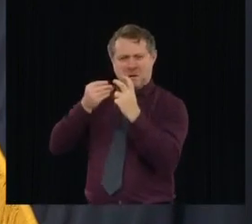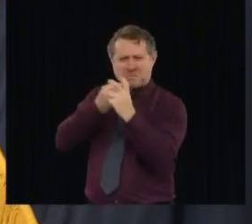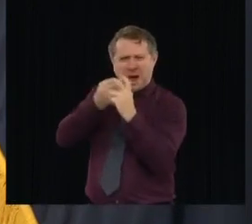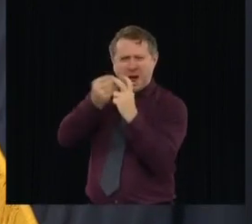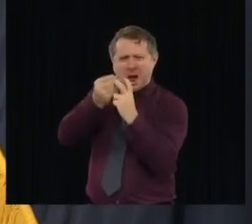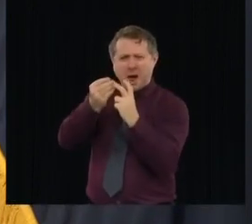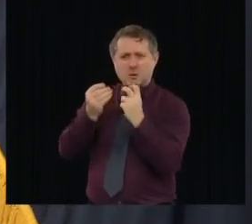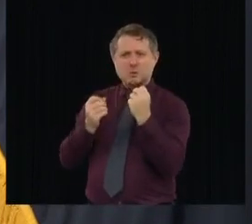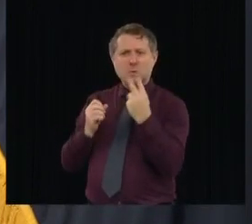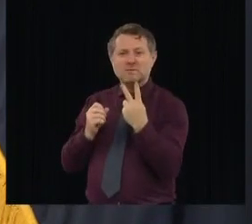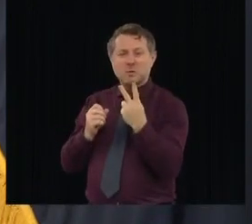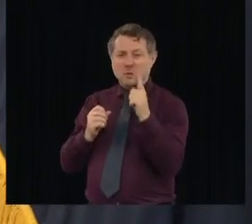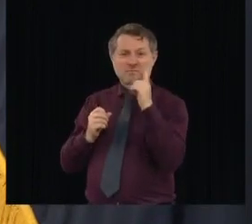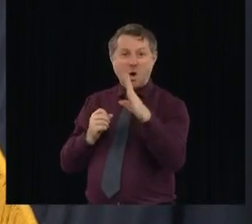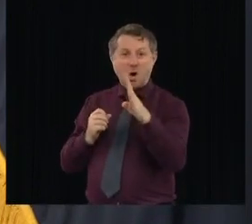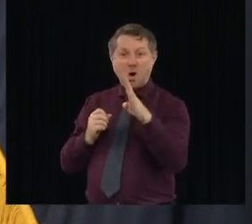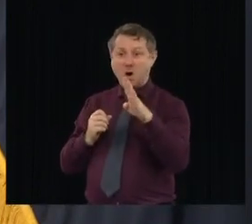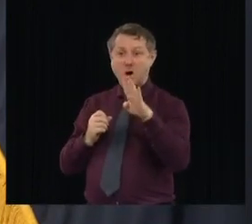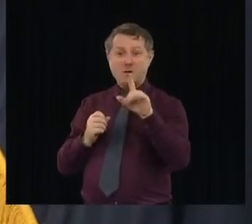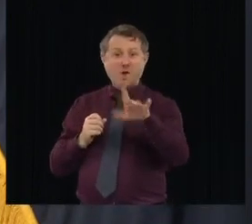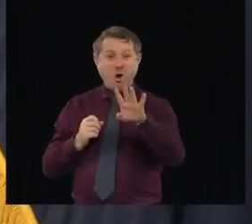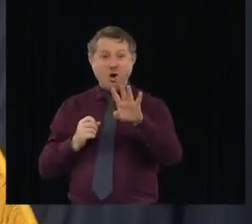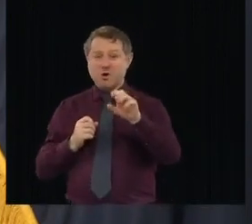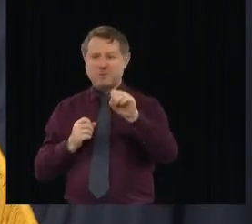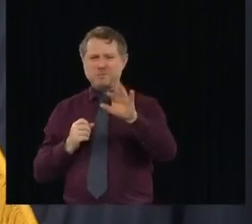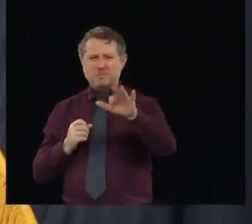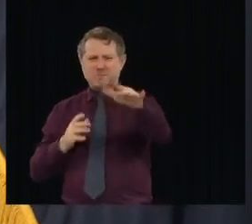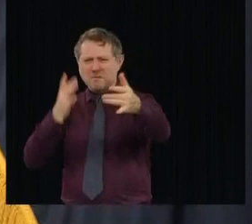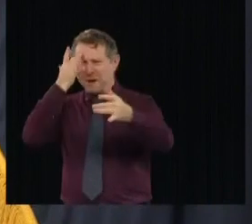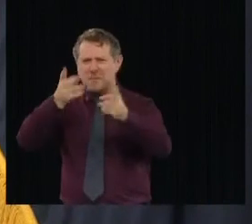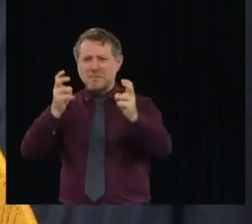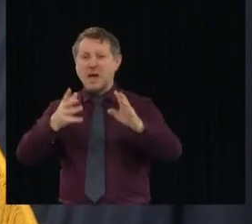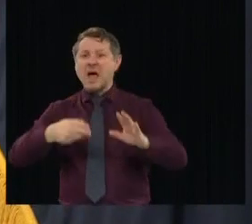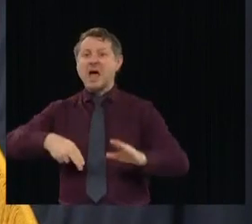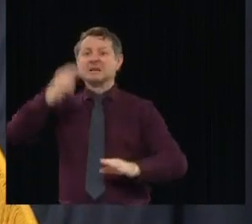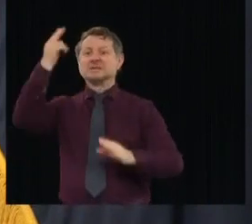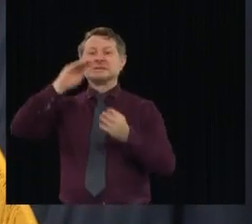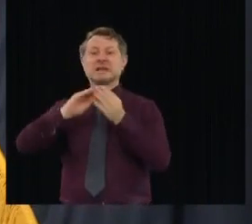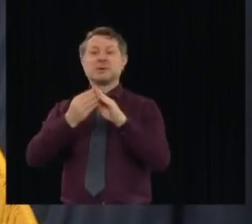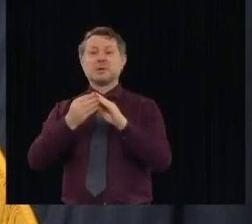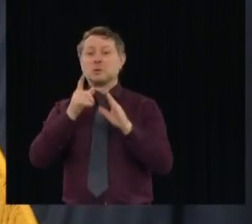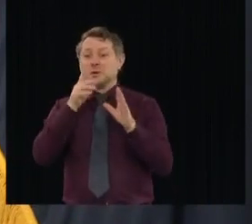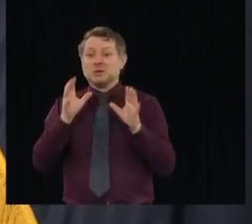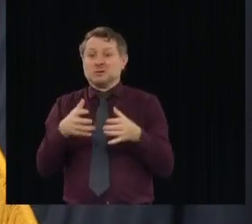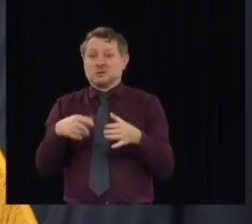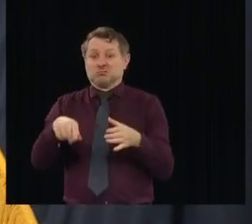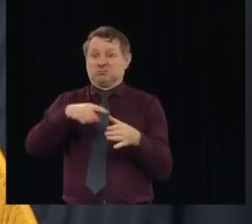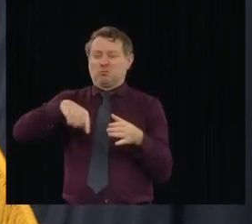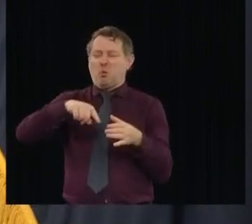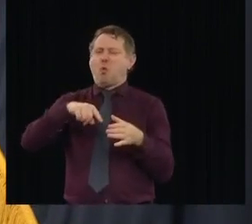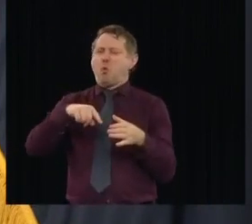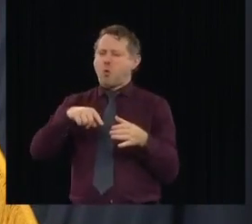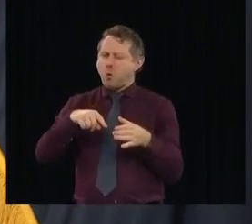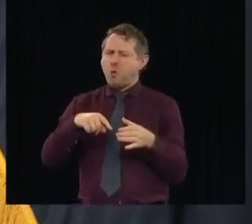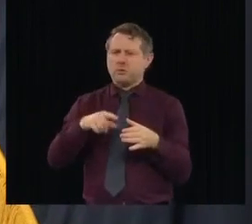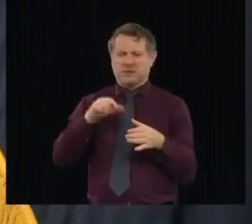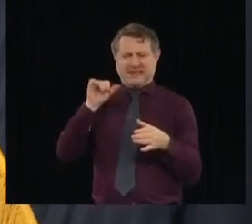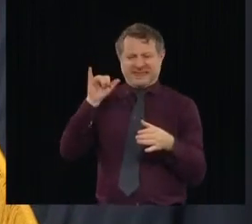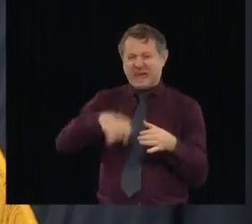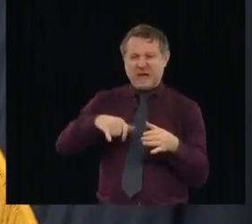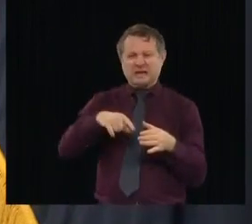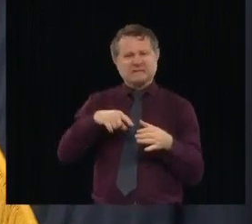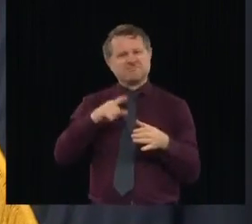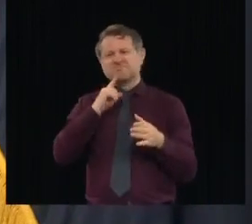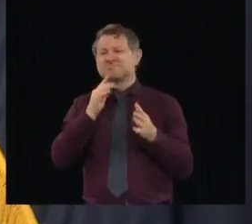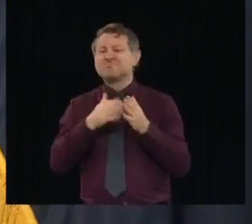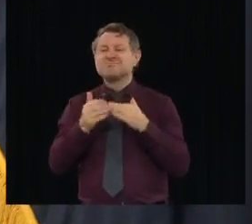the congregate facilities of people, that's all it is. It's just wherever you have a density, a